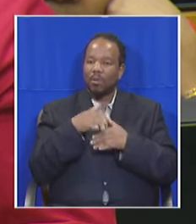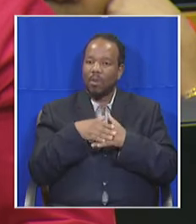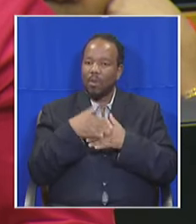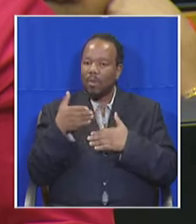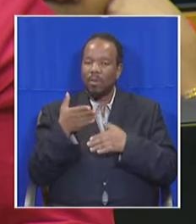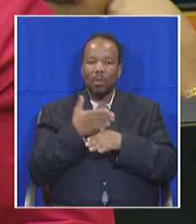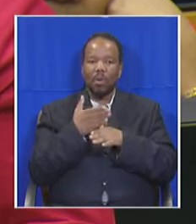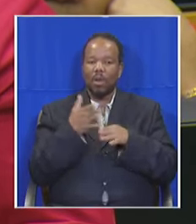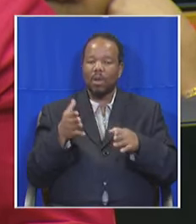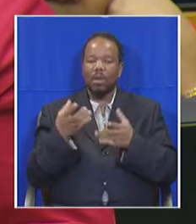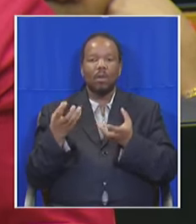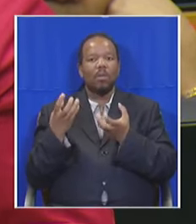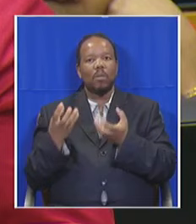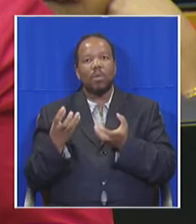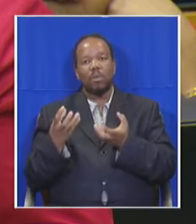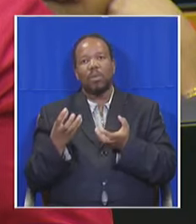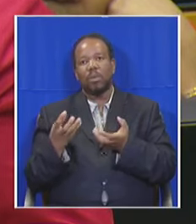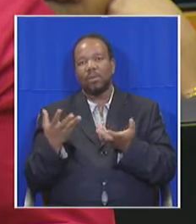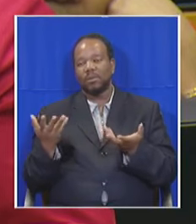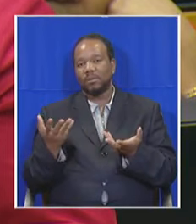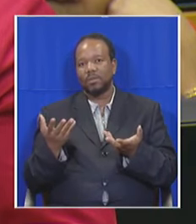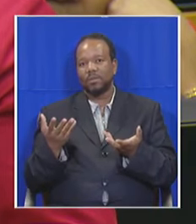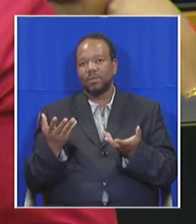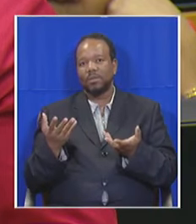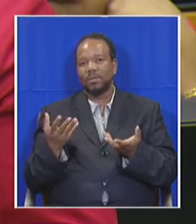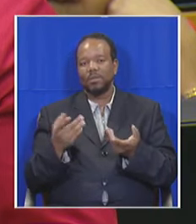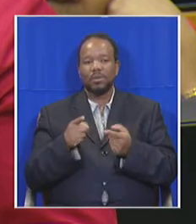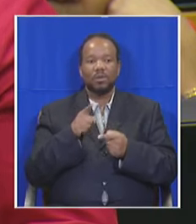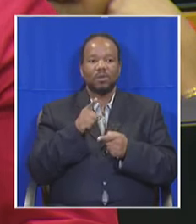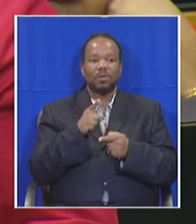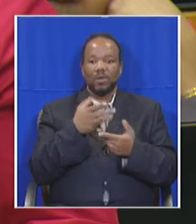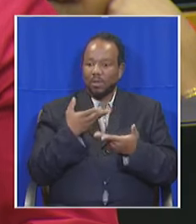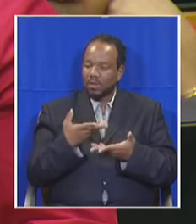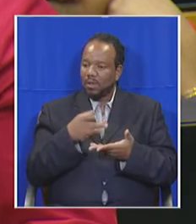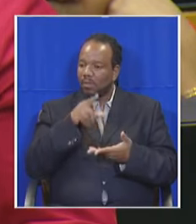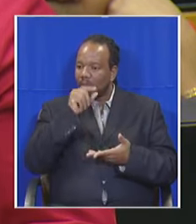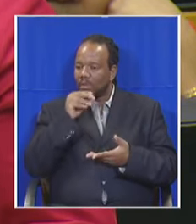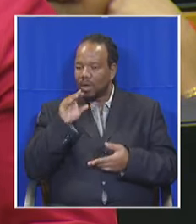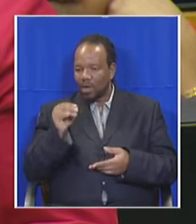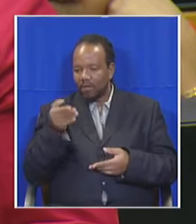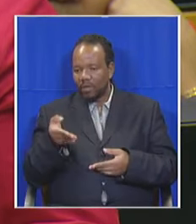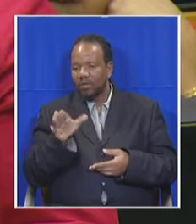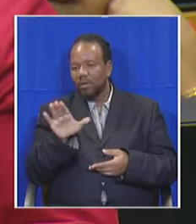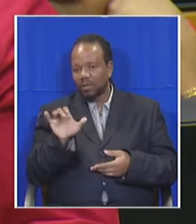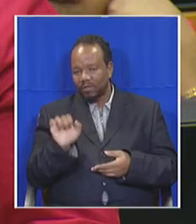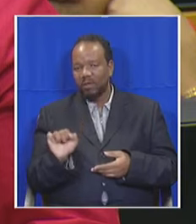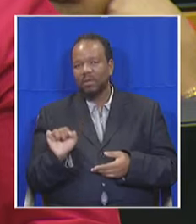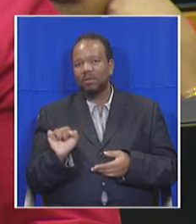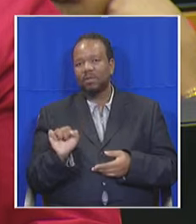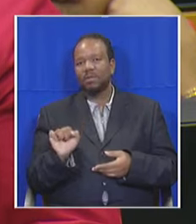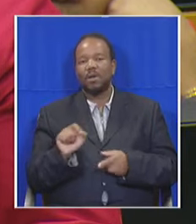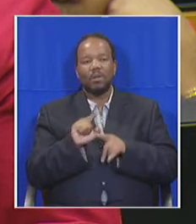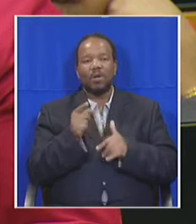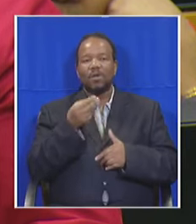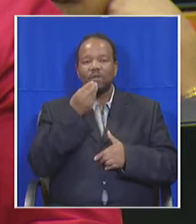poverty. Know that this is not a product like cars, which we do not produce, but food with which we are